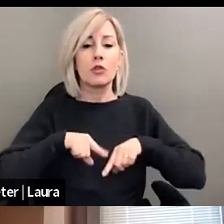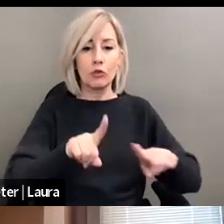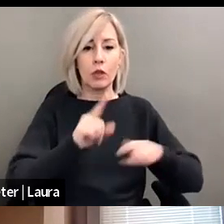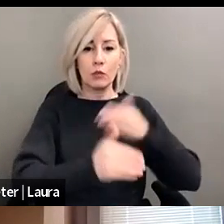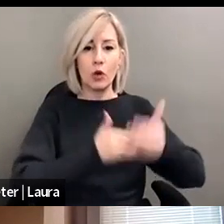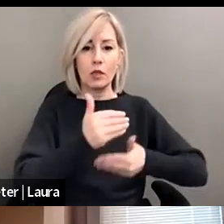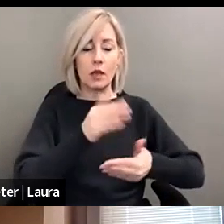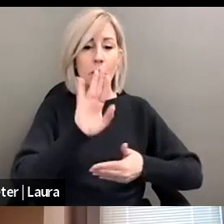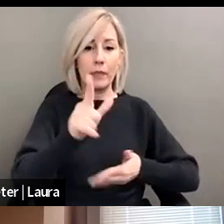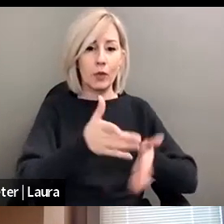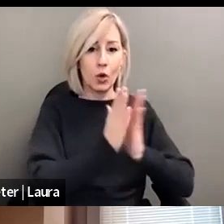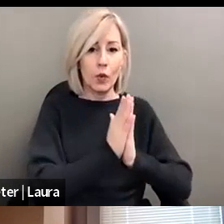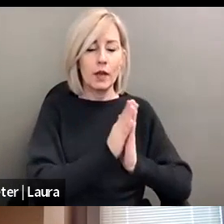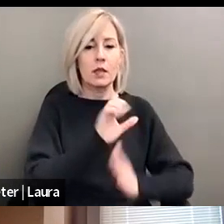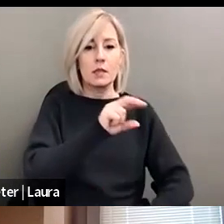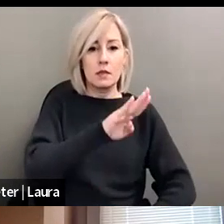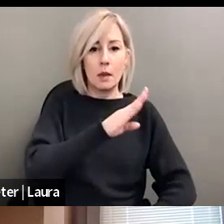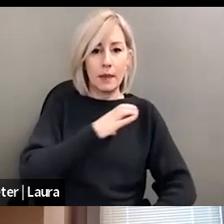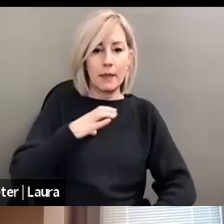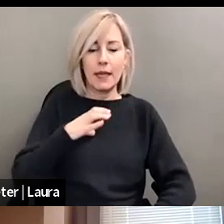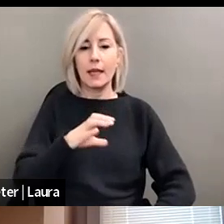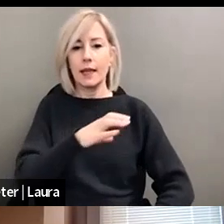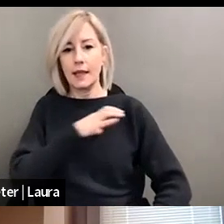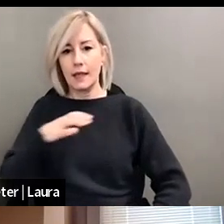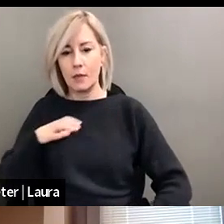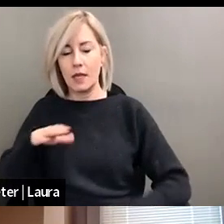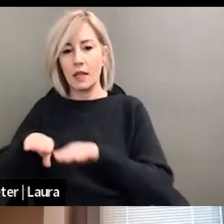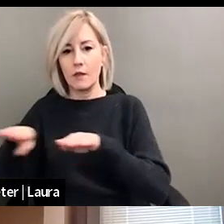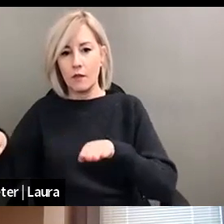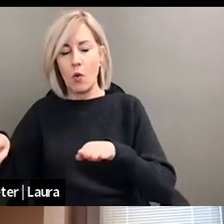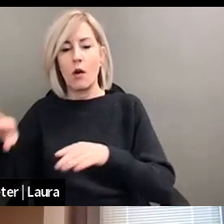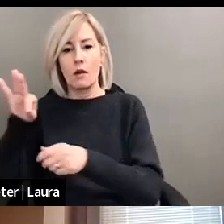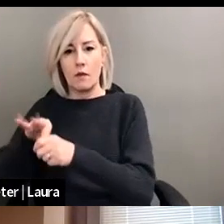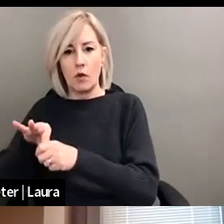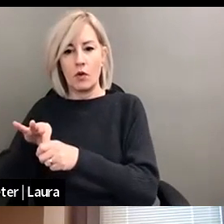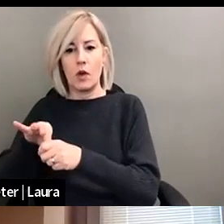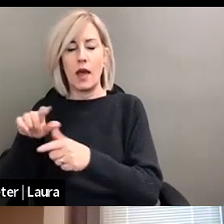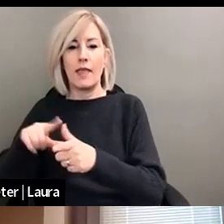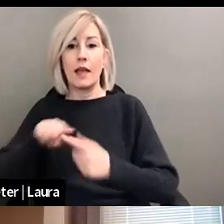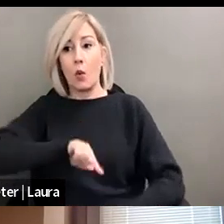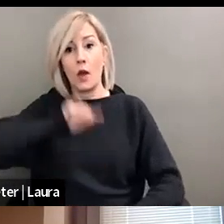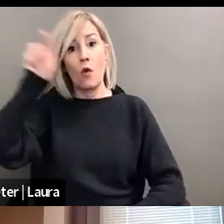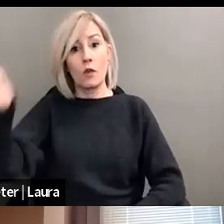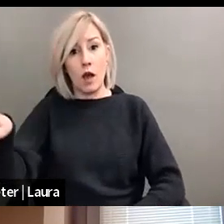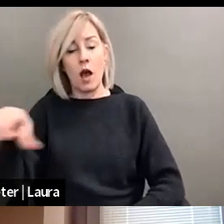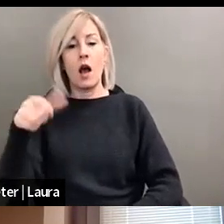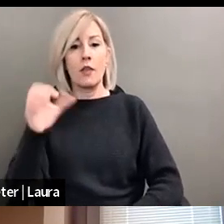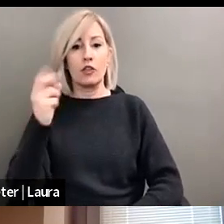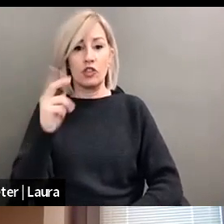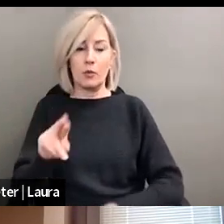bill request, subcommittee, committee, a floor action, and then go over to the other chamber to do the same exact